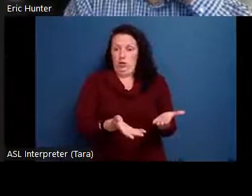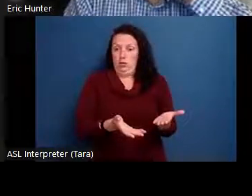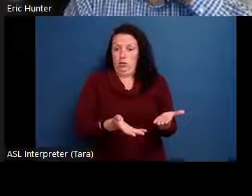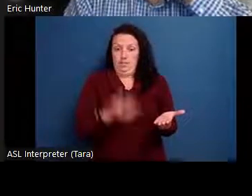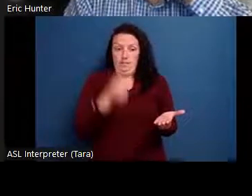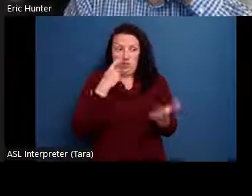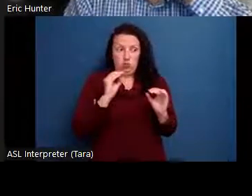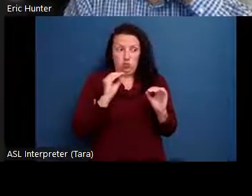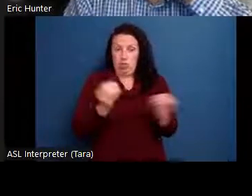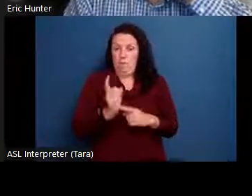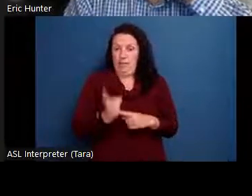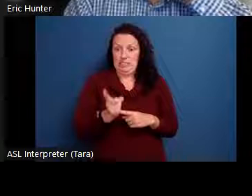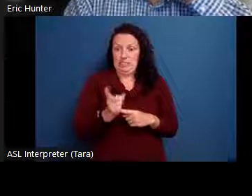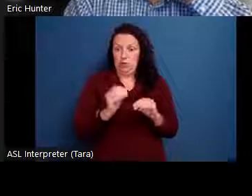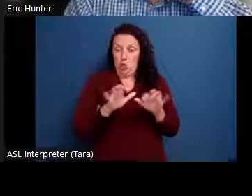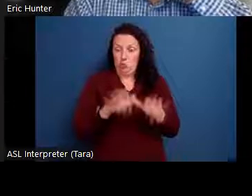keep minutes.